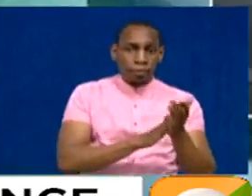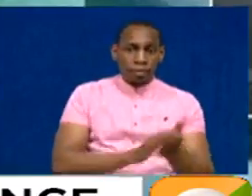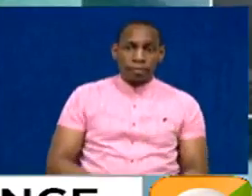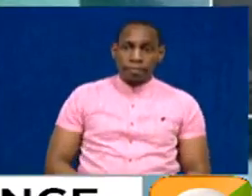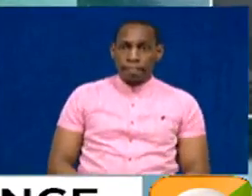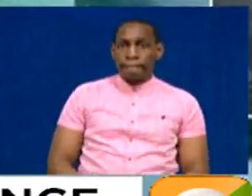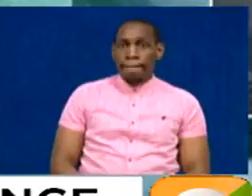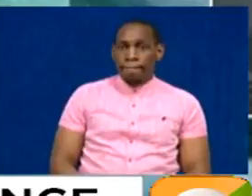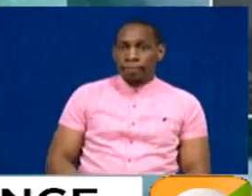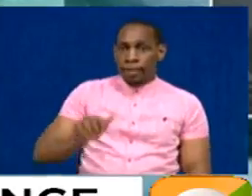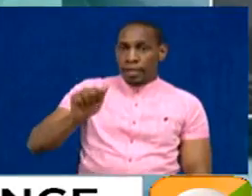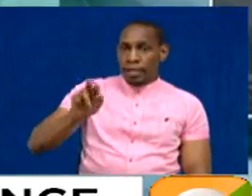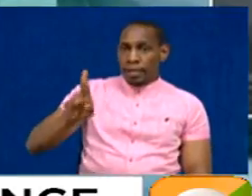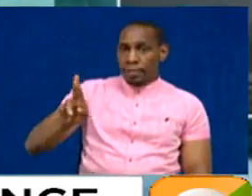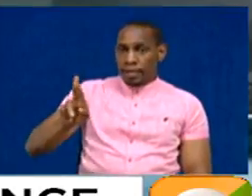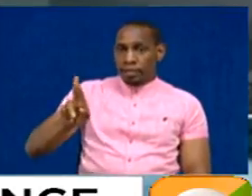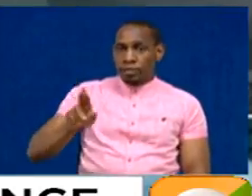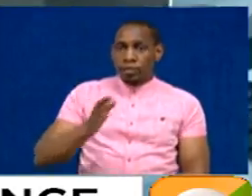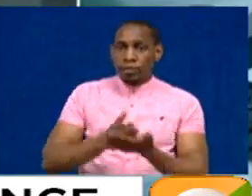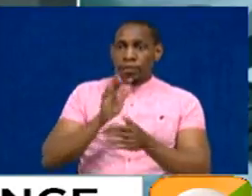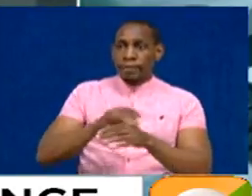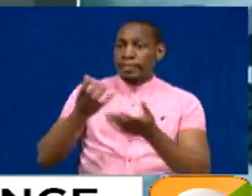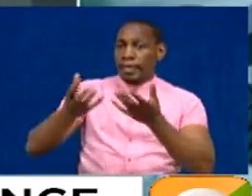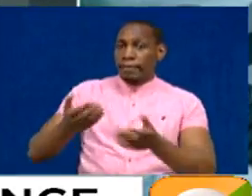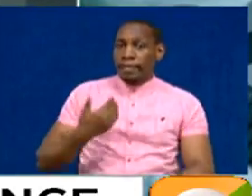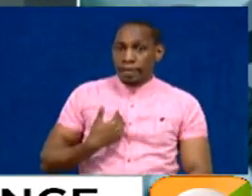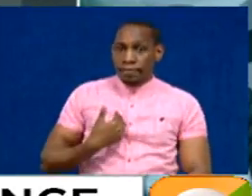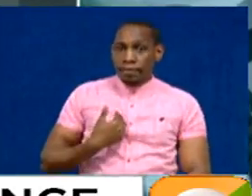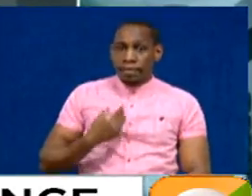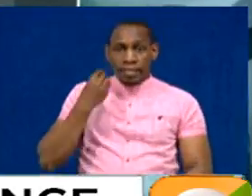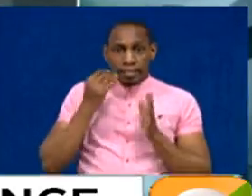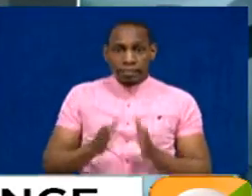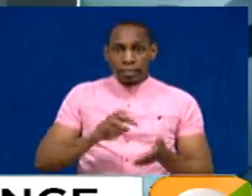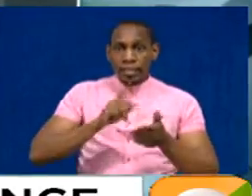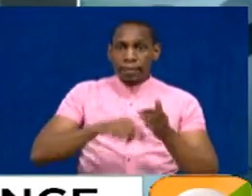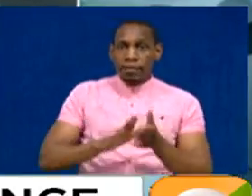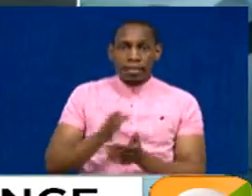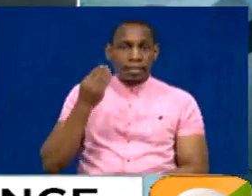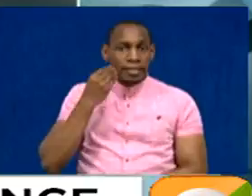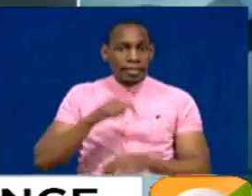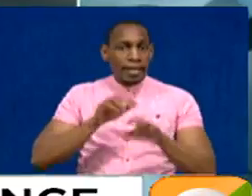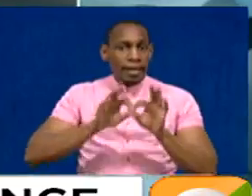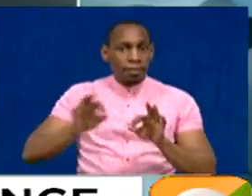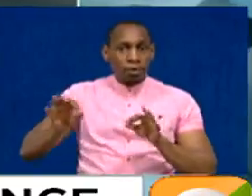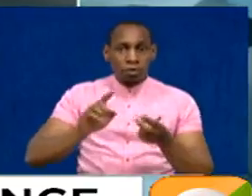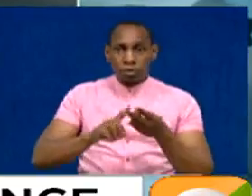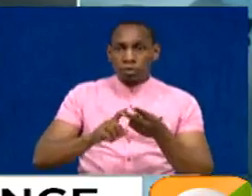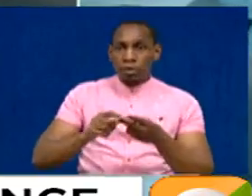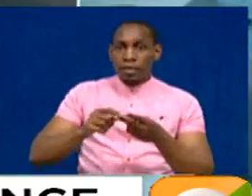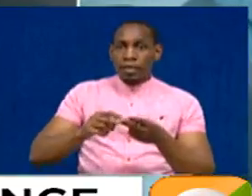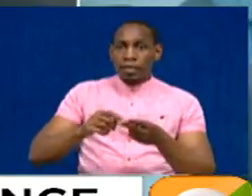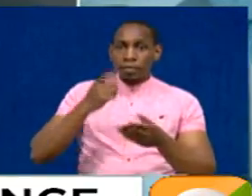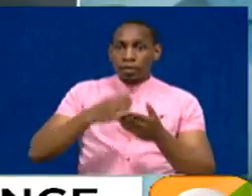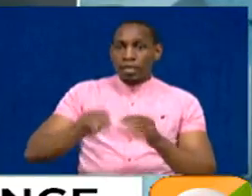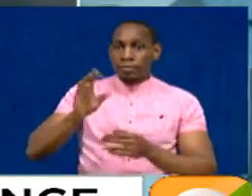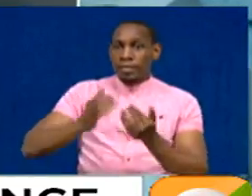prescribed. Antimicrobial resistance has devastating consequences for the ill. It means getting sicker for longer, increased cost of